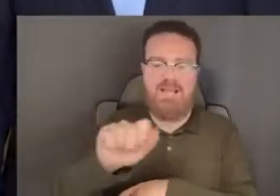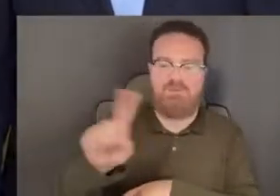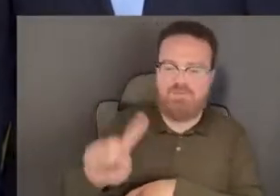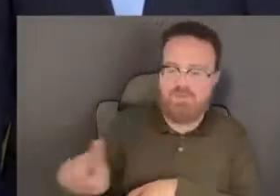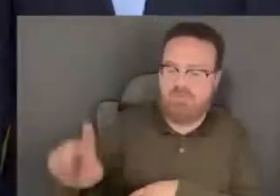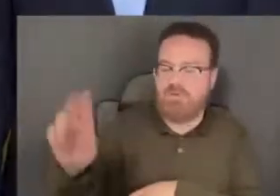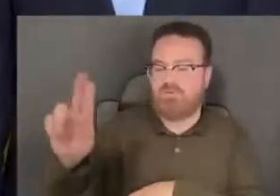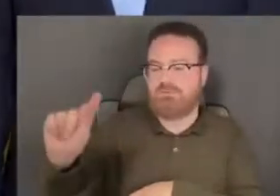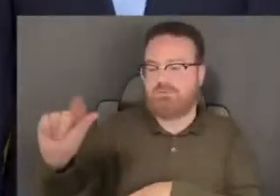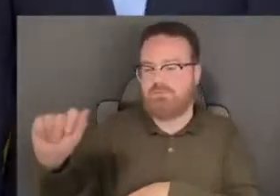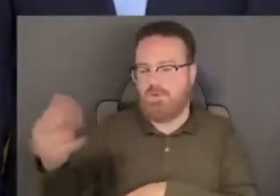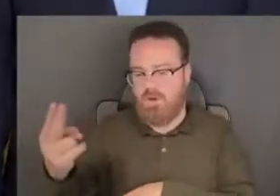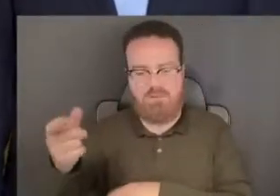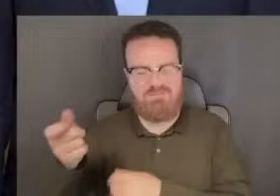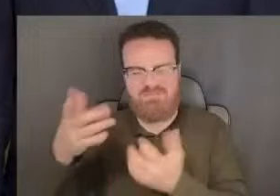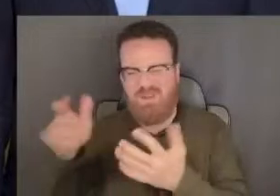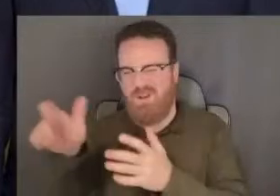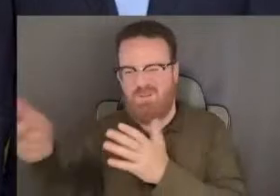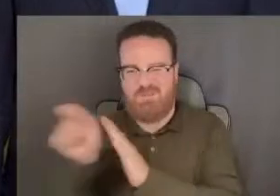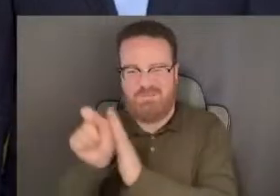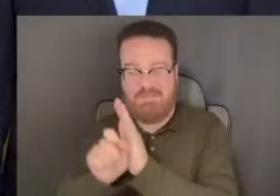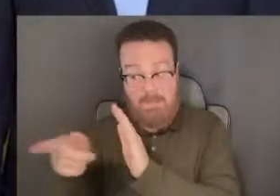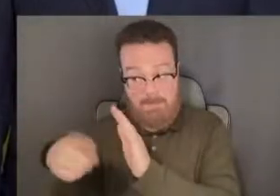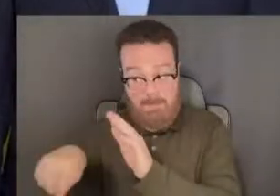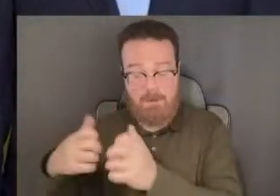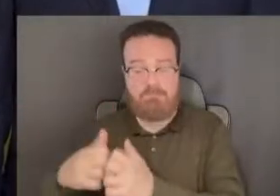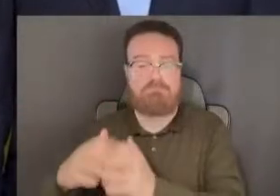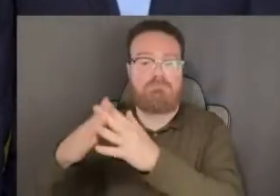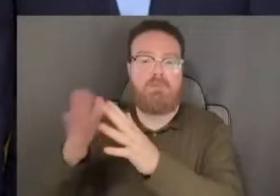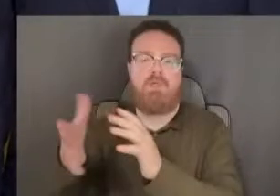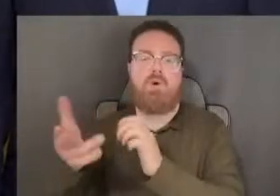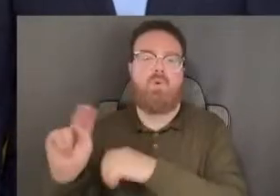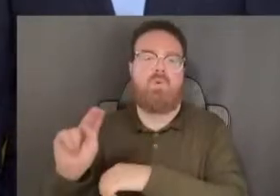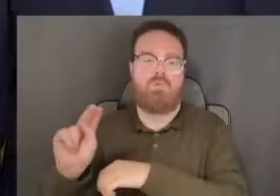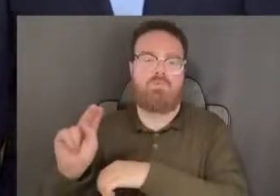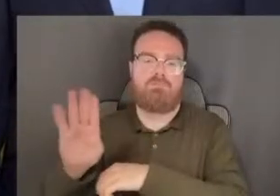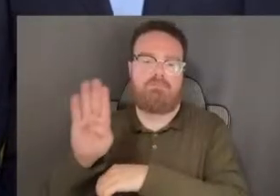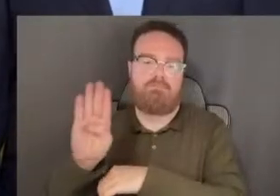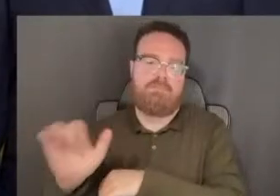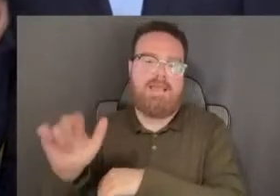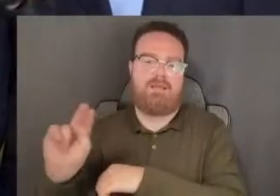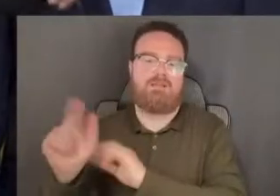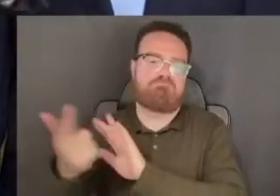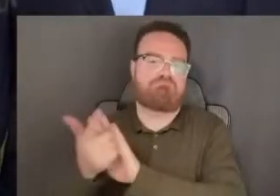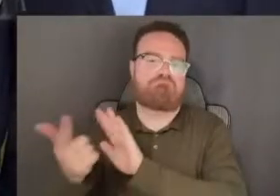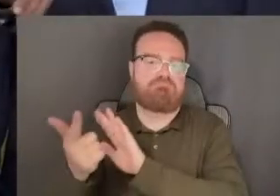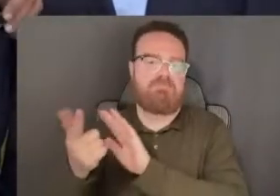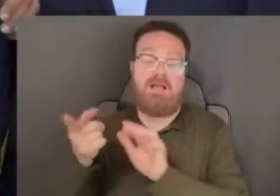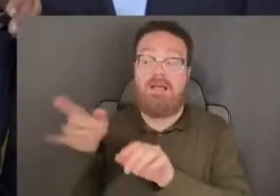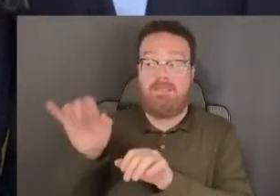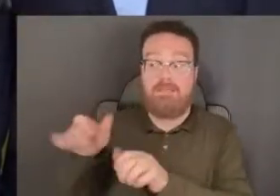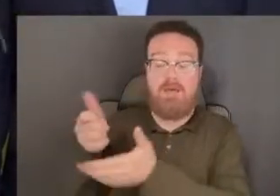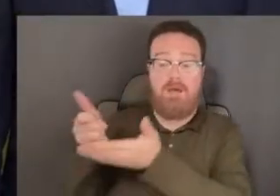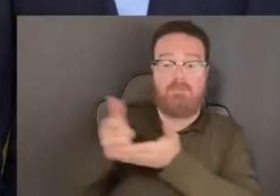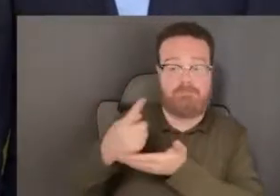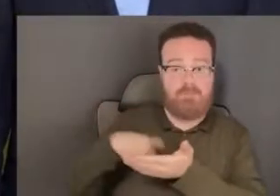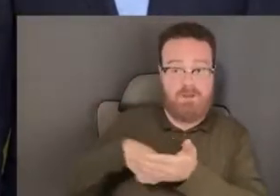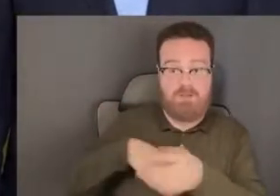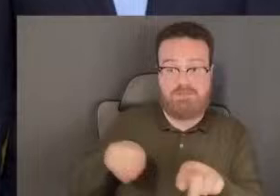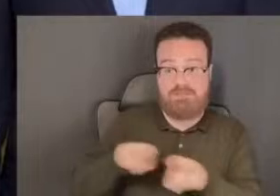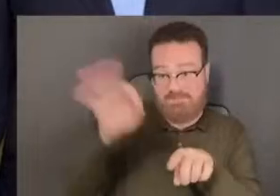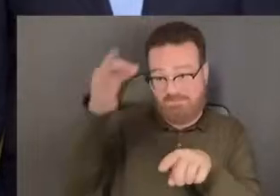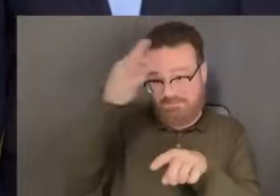bans. Those bans have given us leverage to make demands in the food company. And the only reason that those